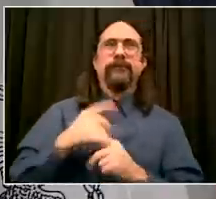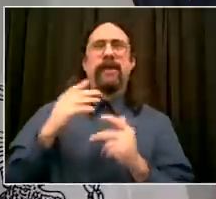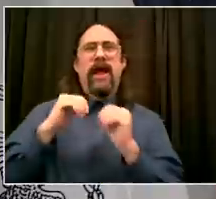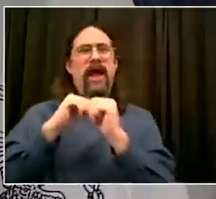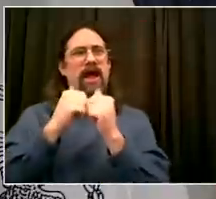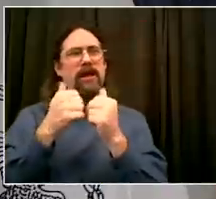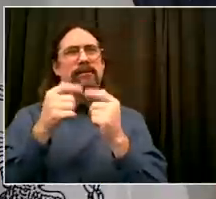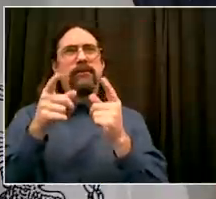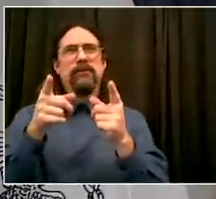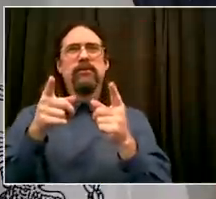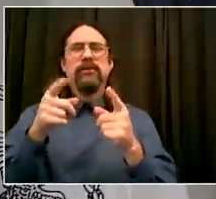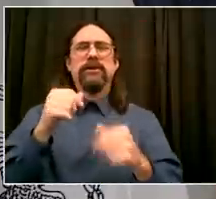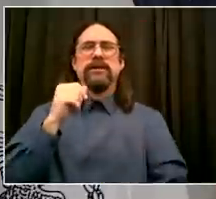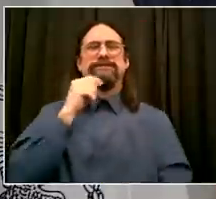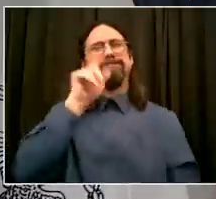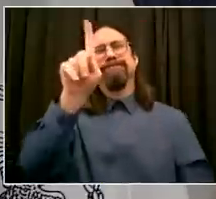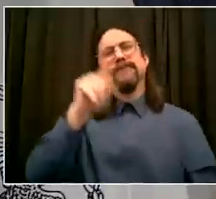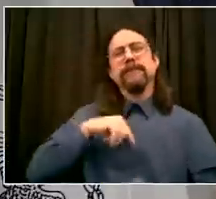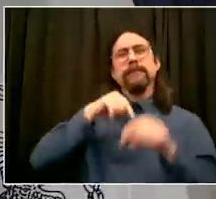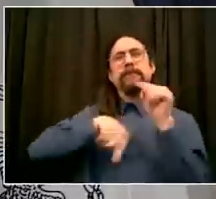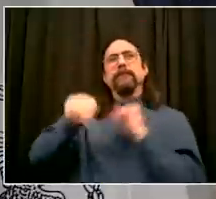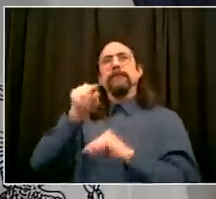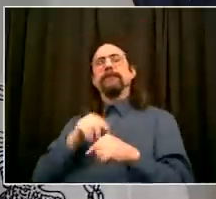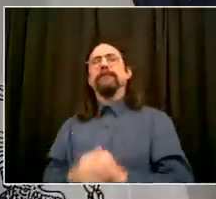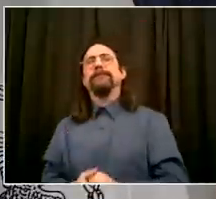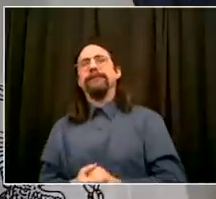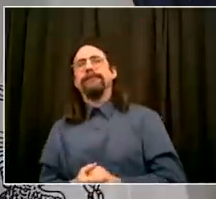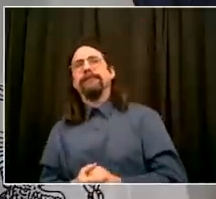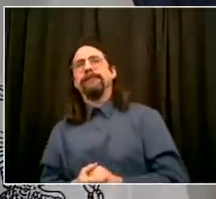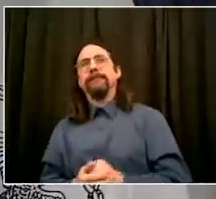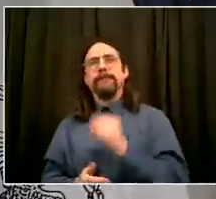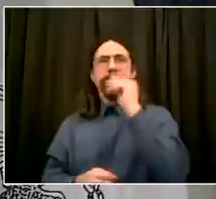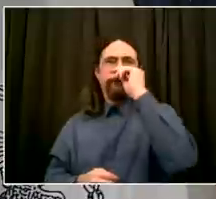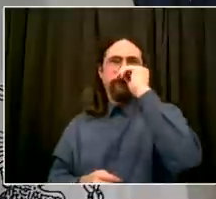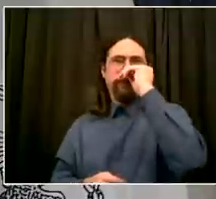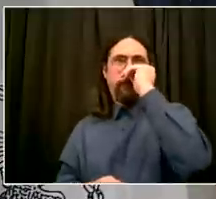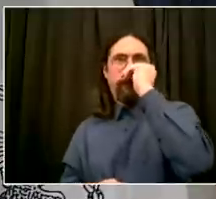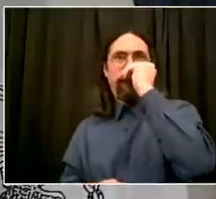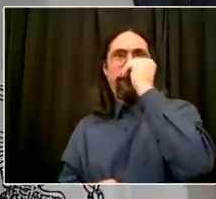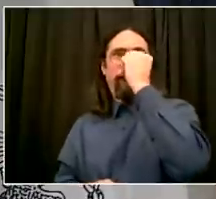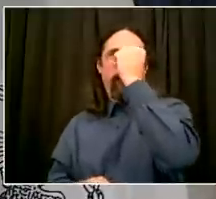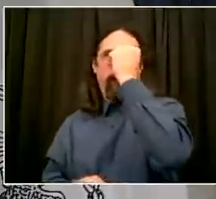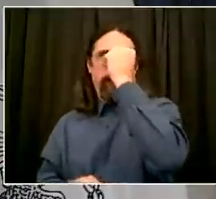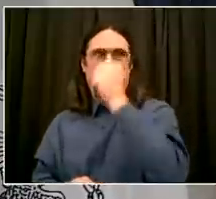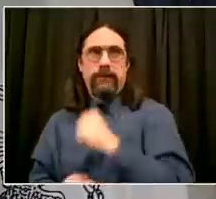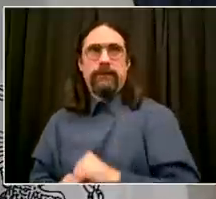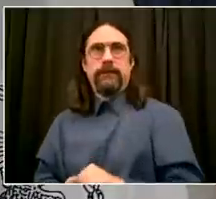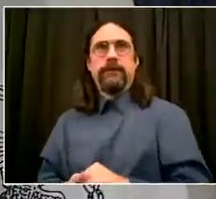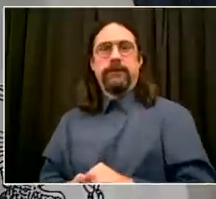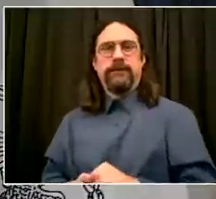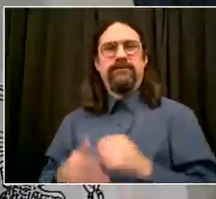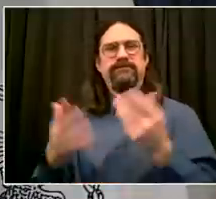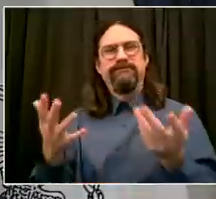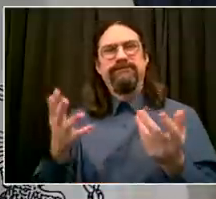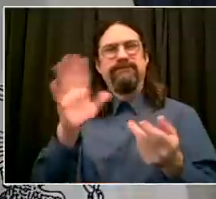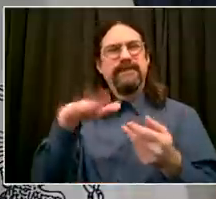I ran into several people who were coming from outside the city. One couple in particular came from Putnam